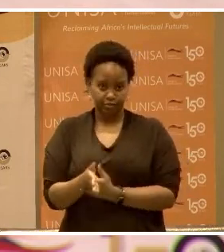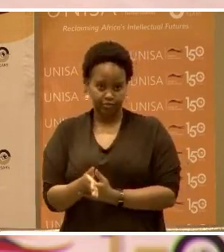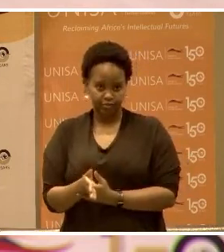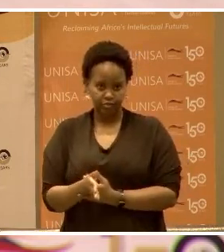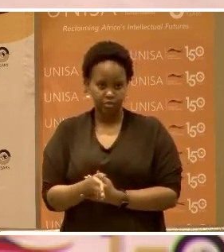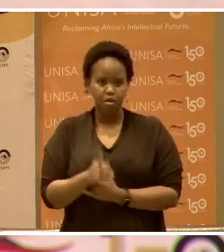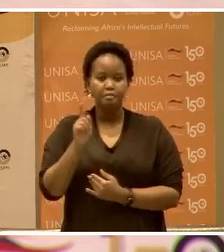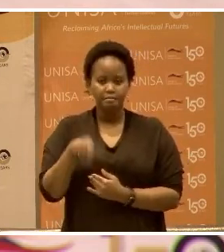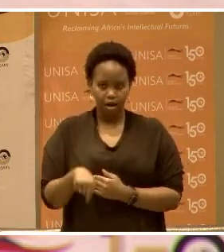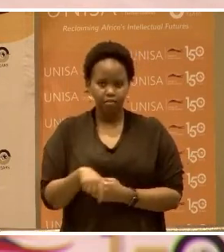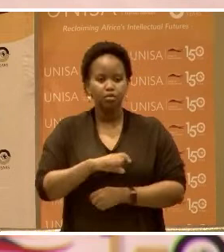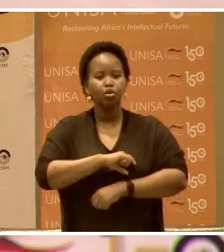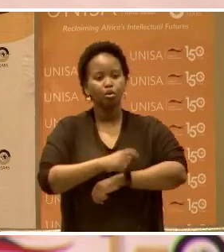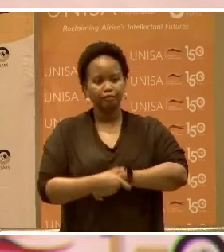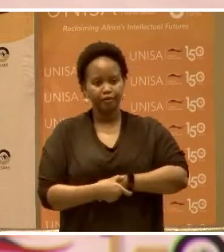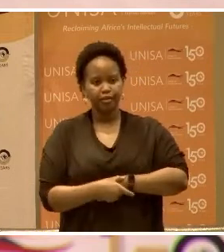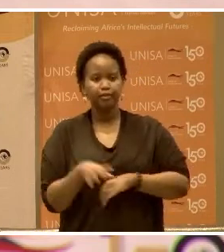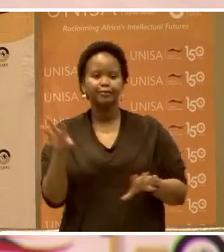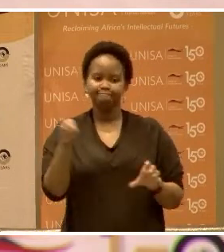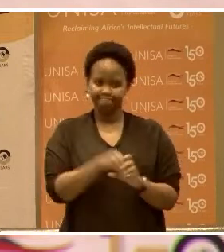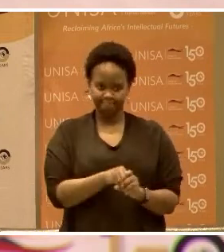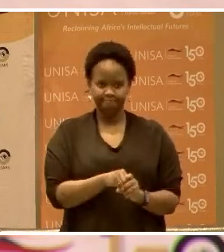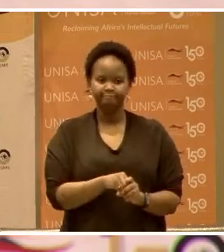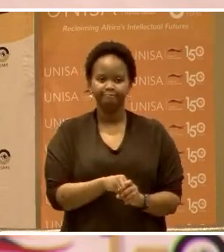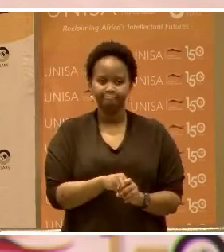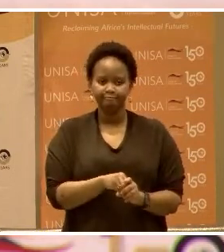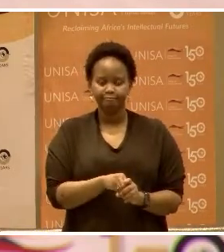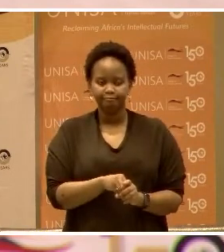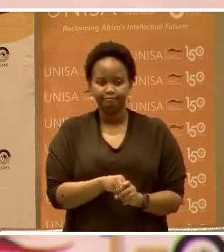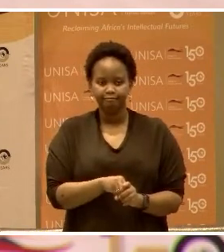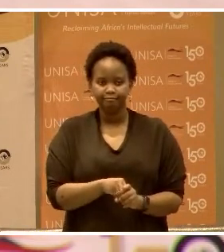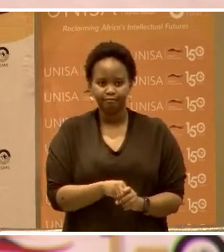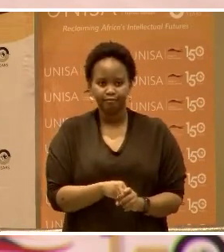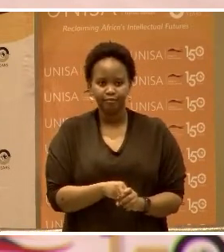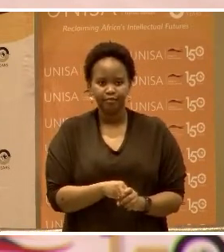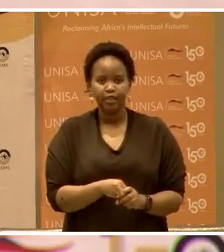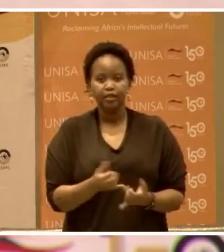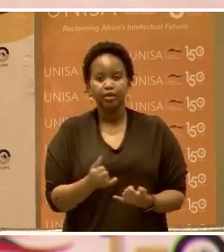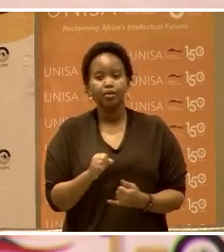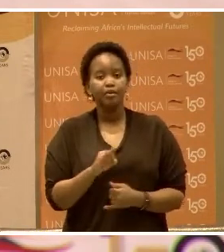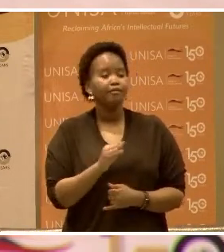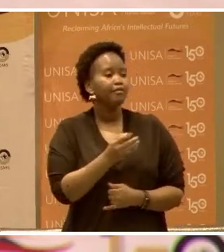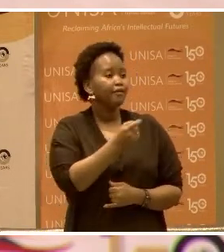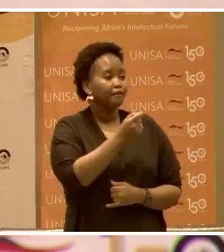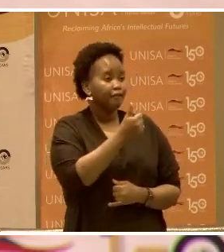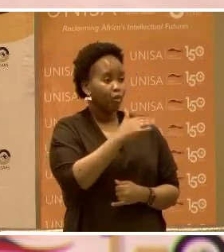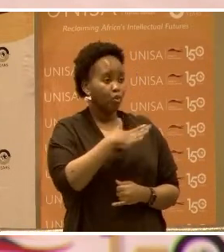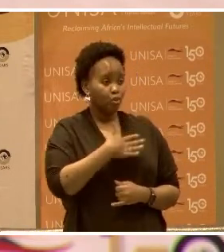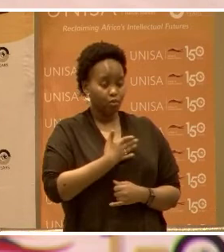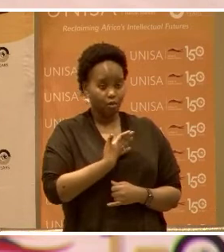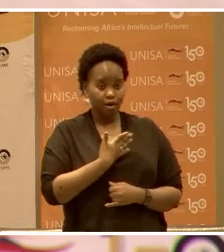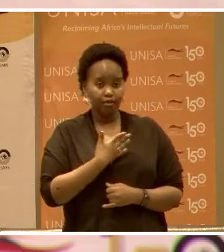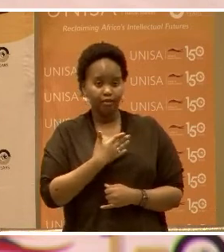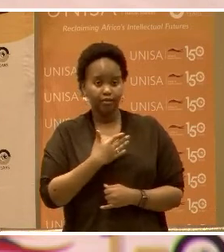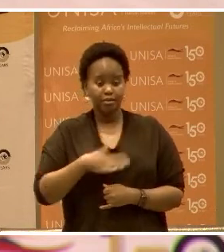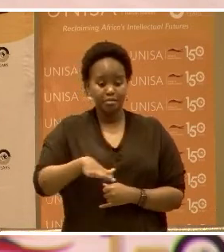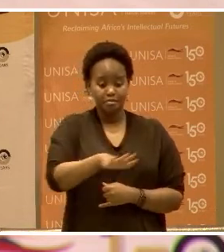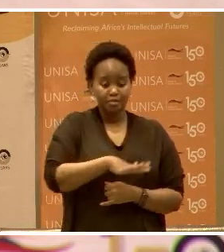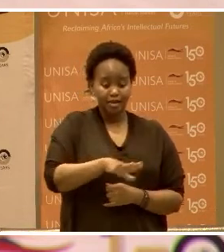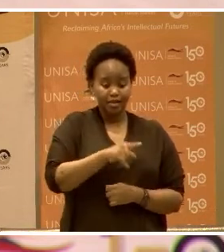conference. So those of you who would want to explore Sun City or maybe go to